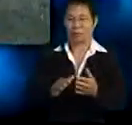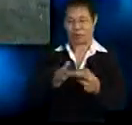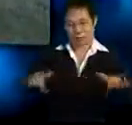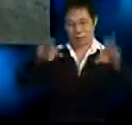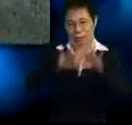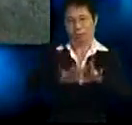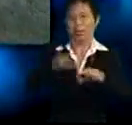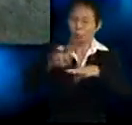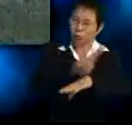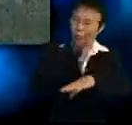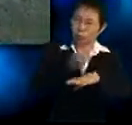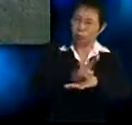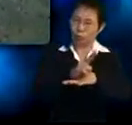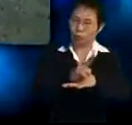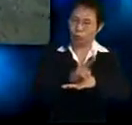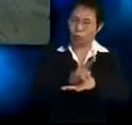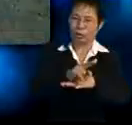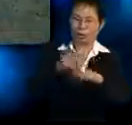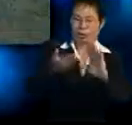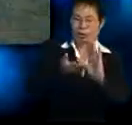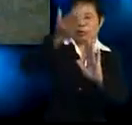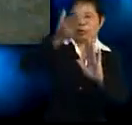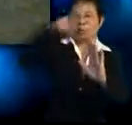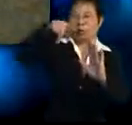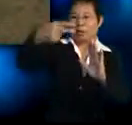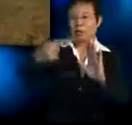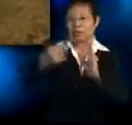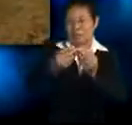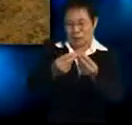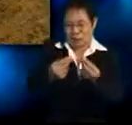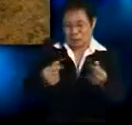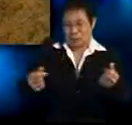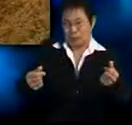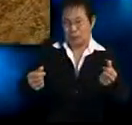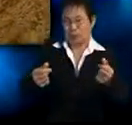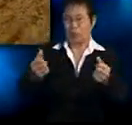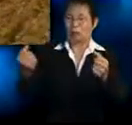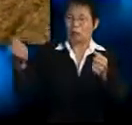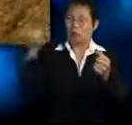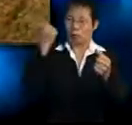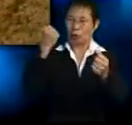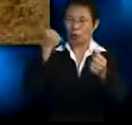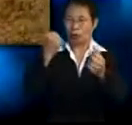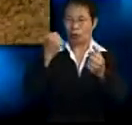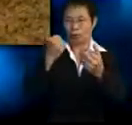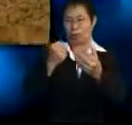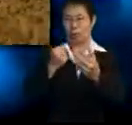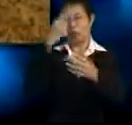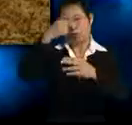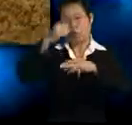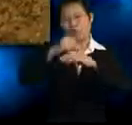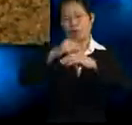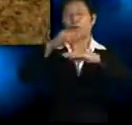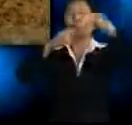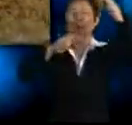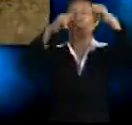They are also used to raise the pH of acidic soil and to improve the strength of soft clay at construction